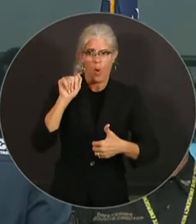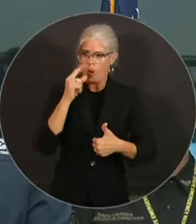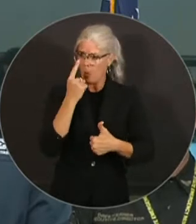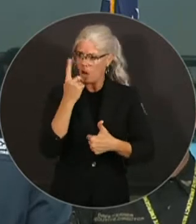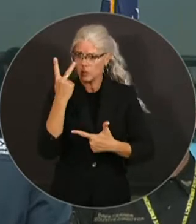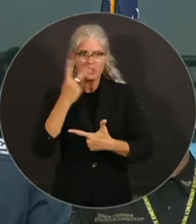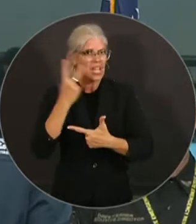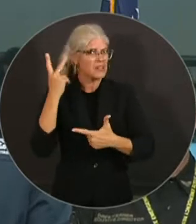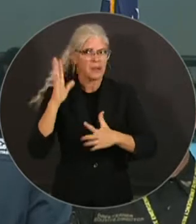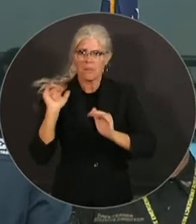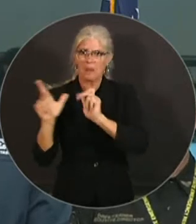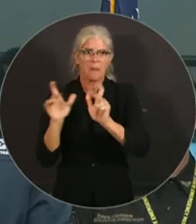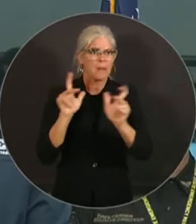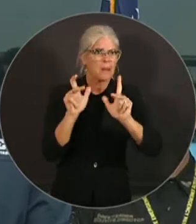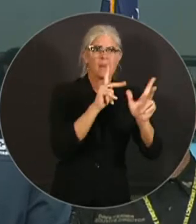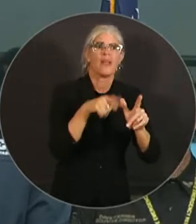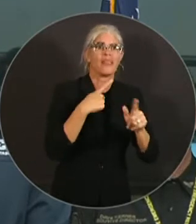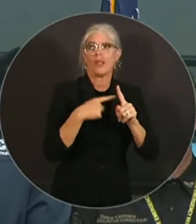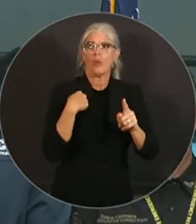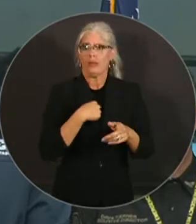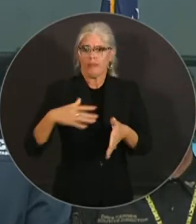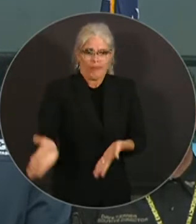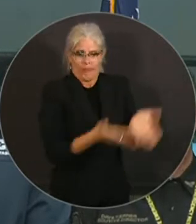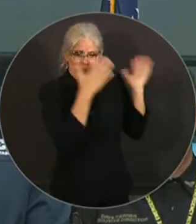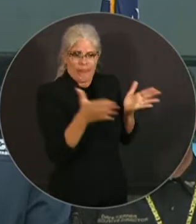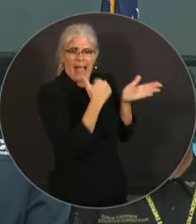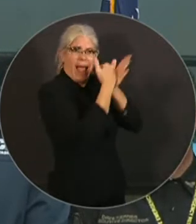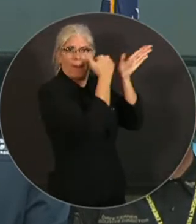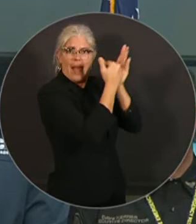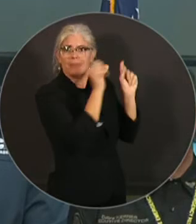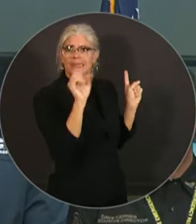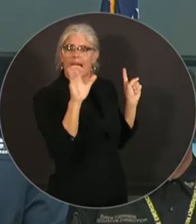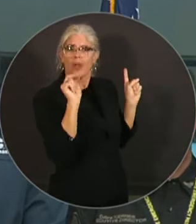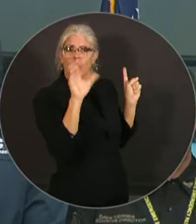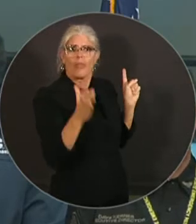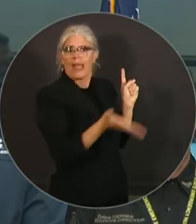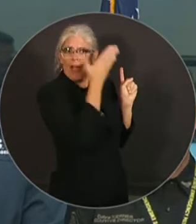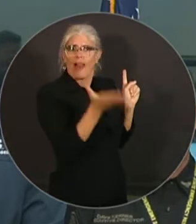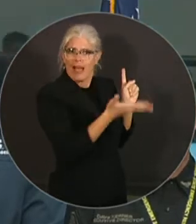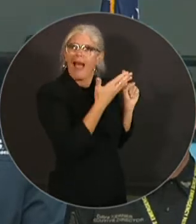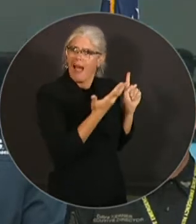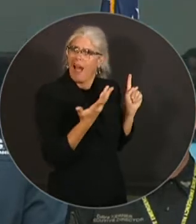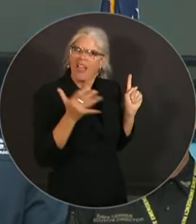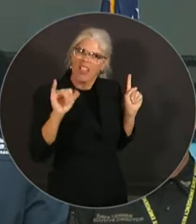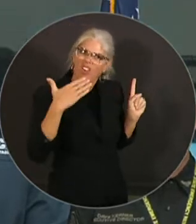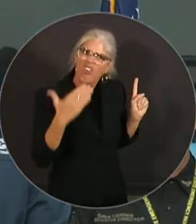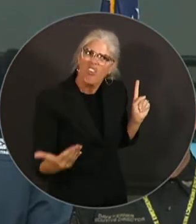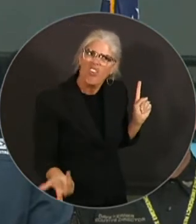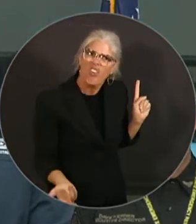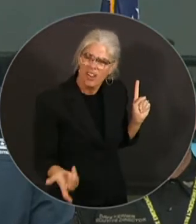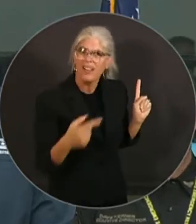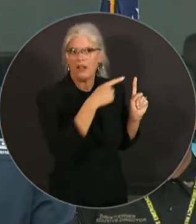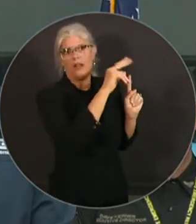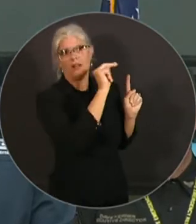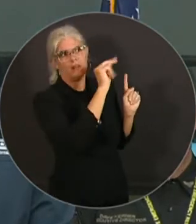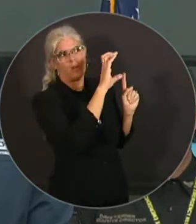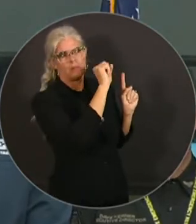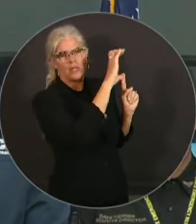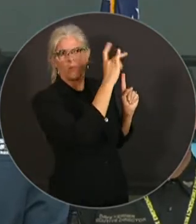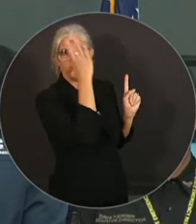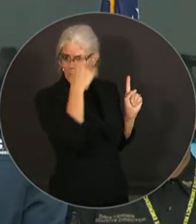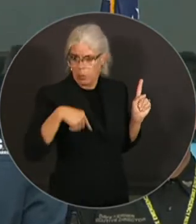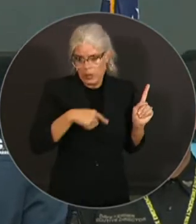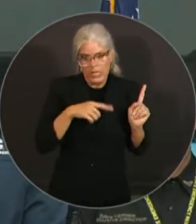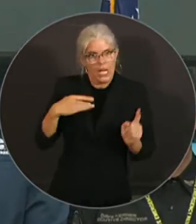some of these other states. So that was robust. We knew it could be major, and it did have major impacts. This one, I think we're